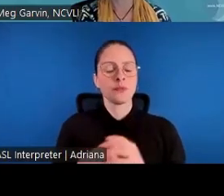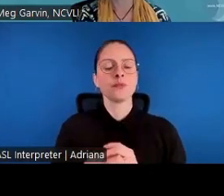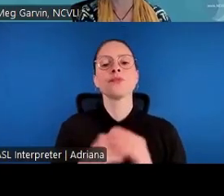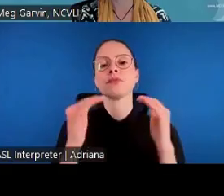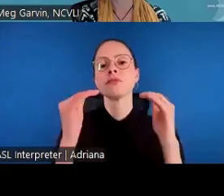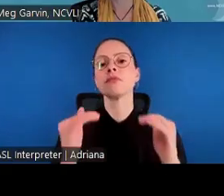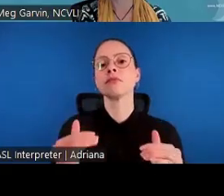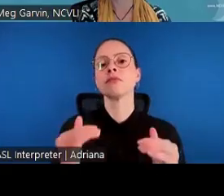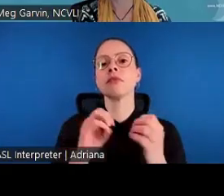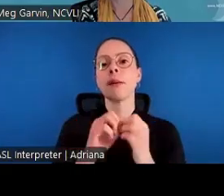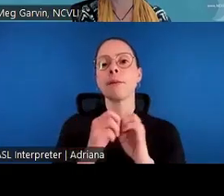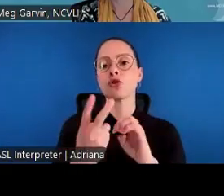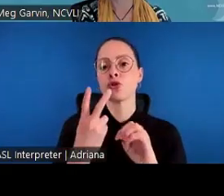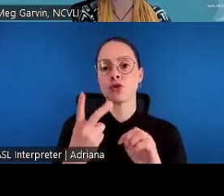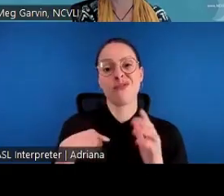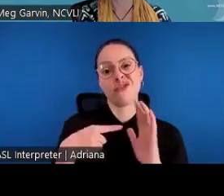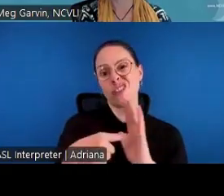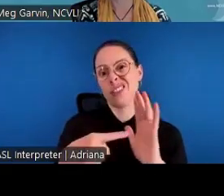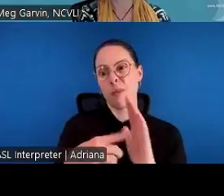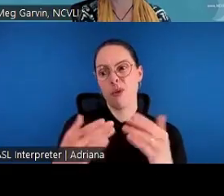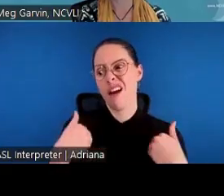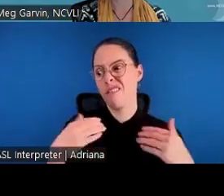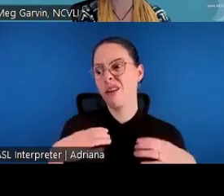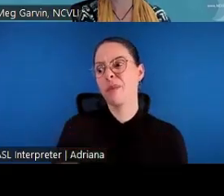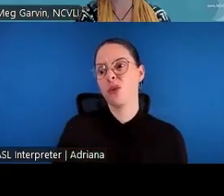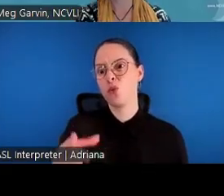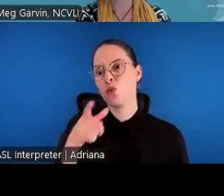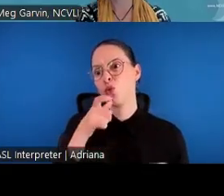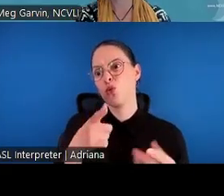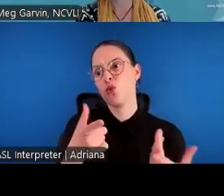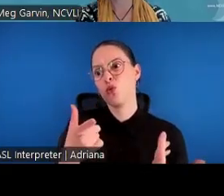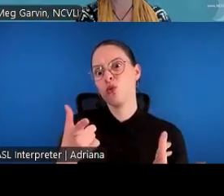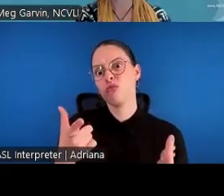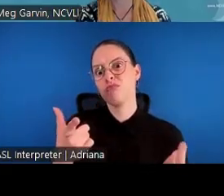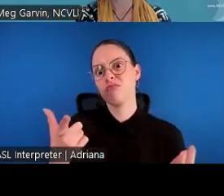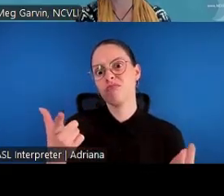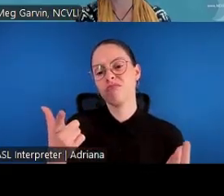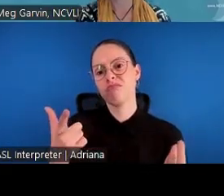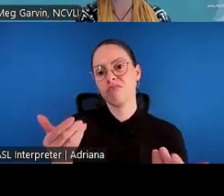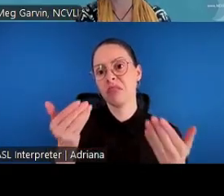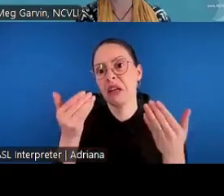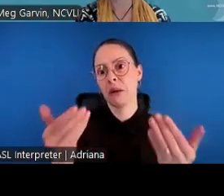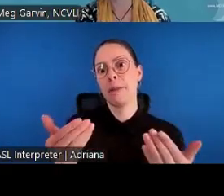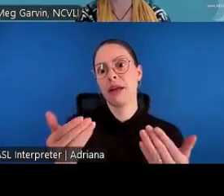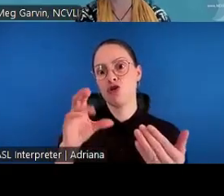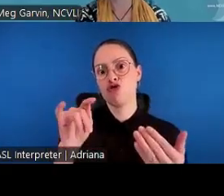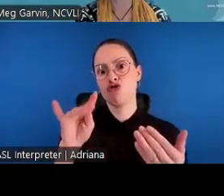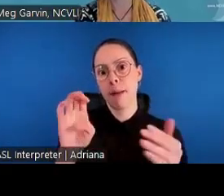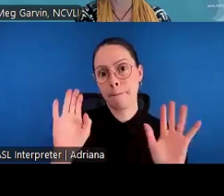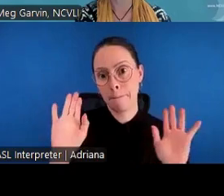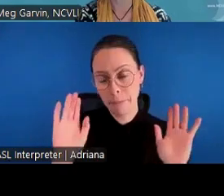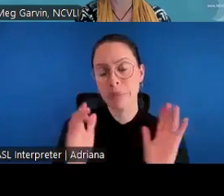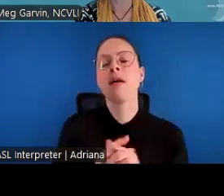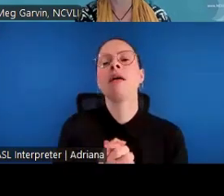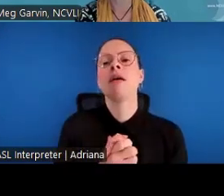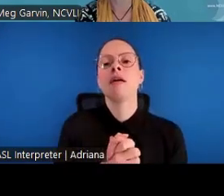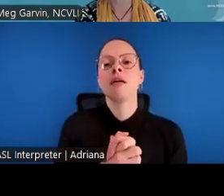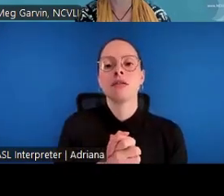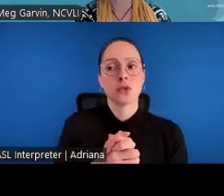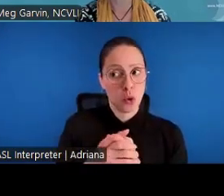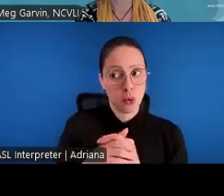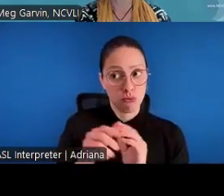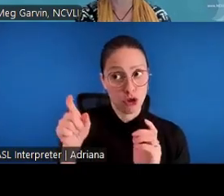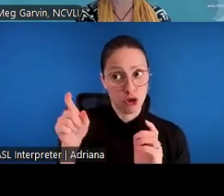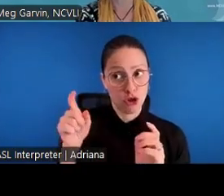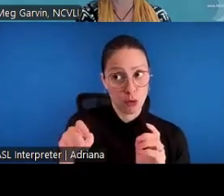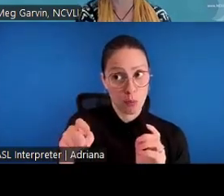two, for example, I've had clients who commit crimes. Like, that's bottom line is survivors also commit crimes. So is there anything like that you need to be aware of